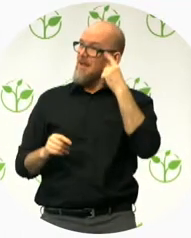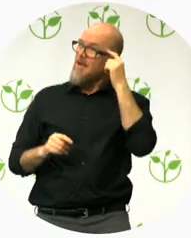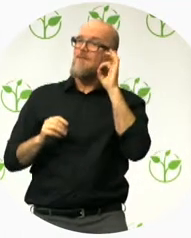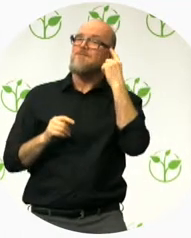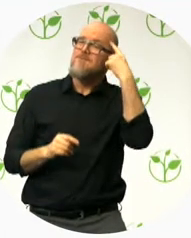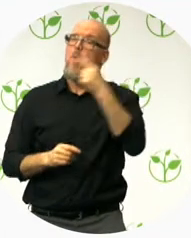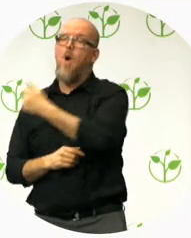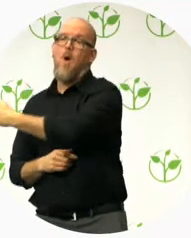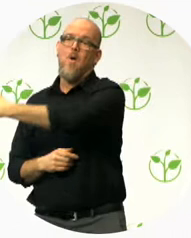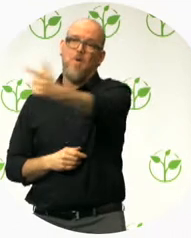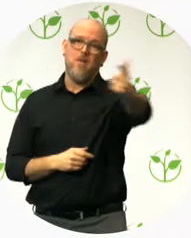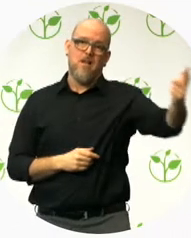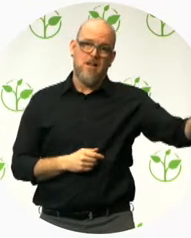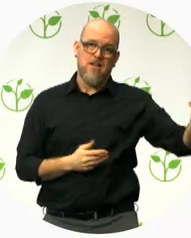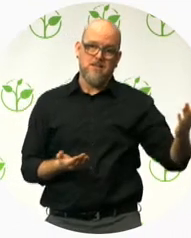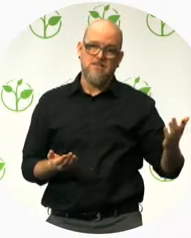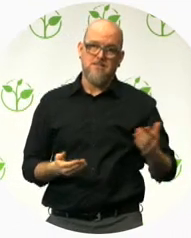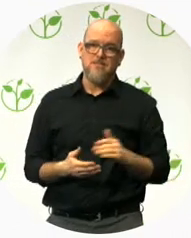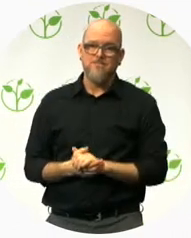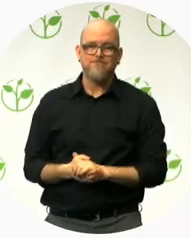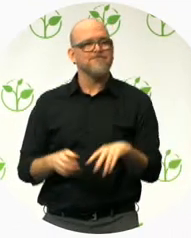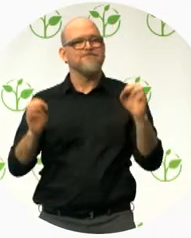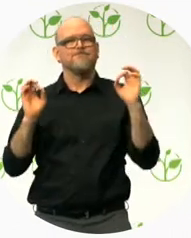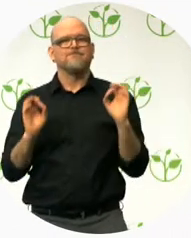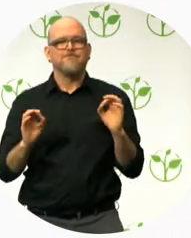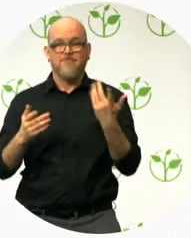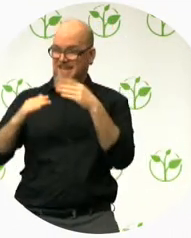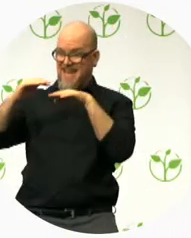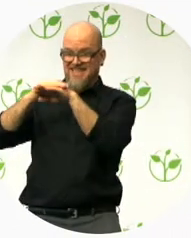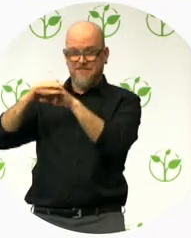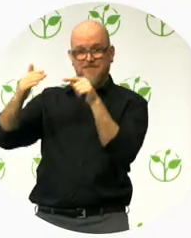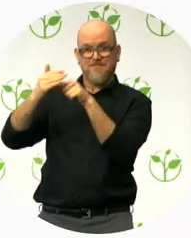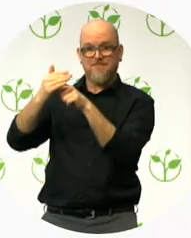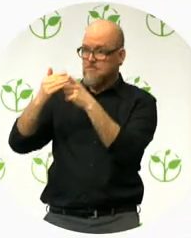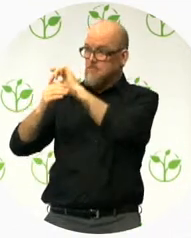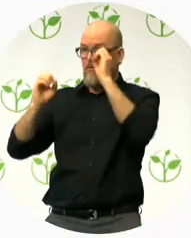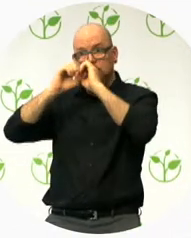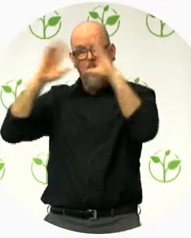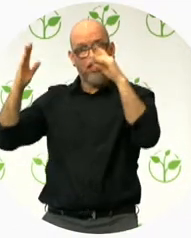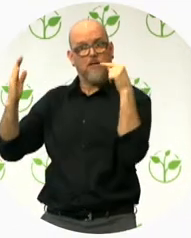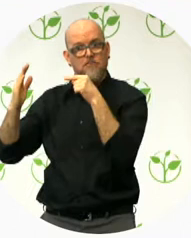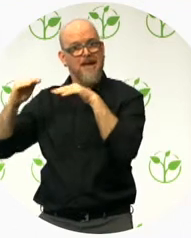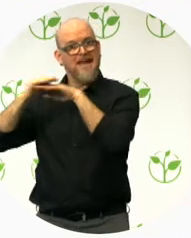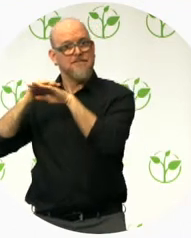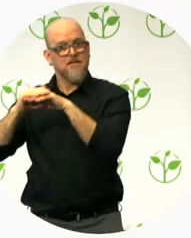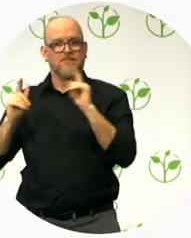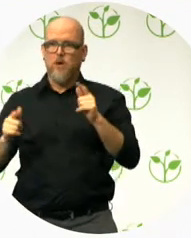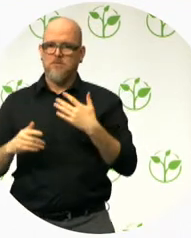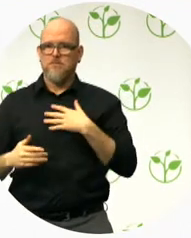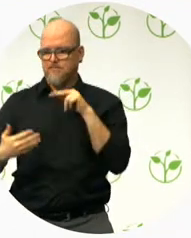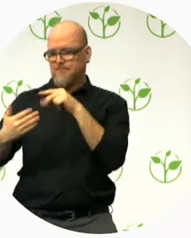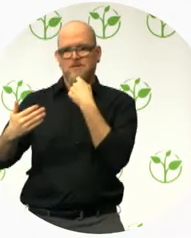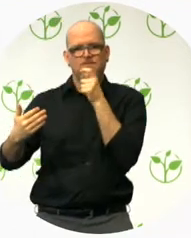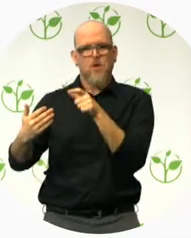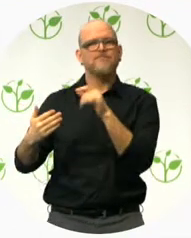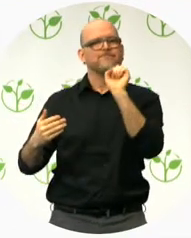Accessibility is clear that for its own good deserves a greater attention in the